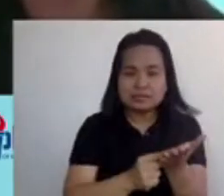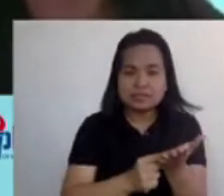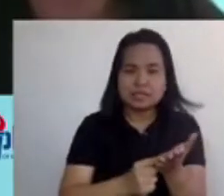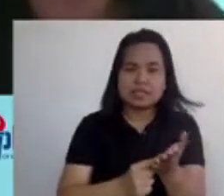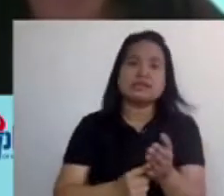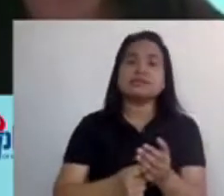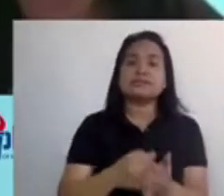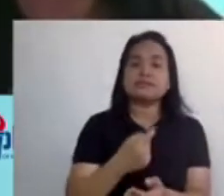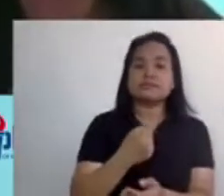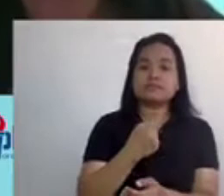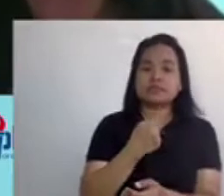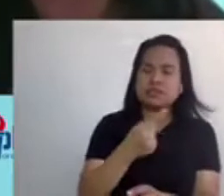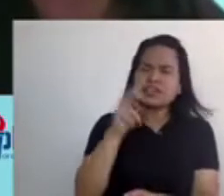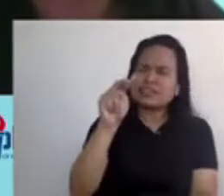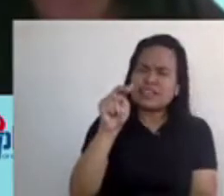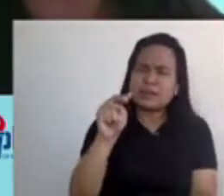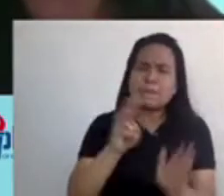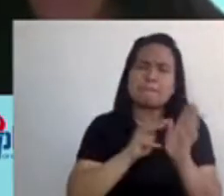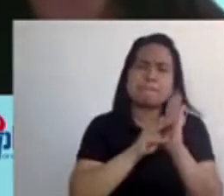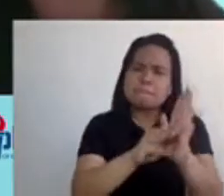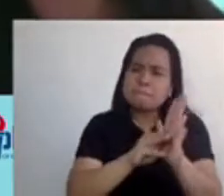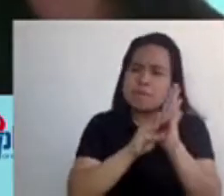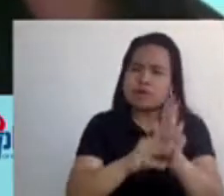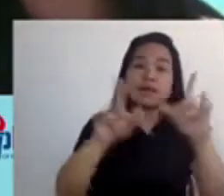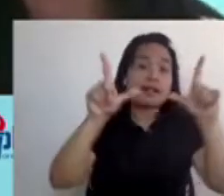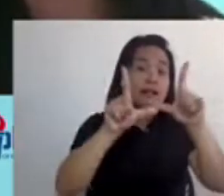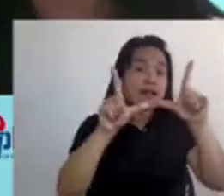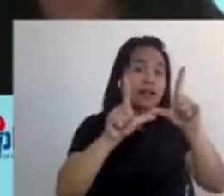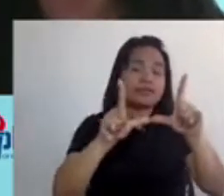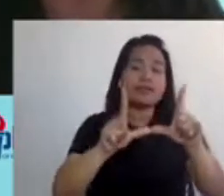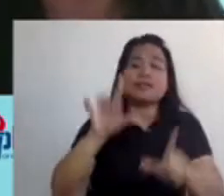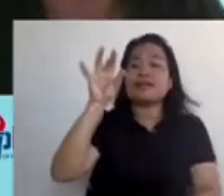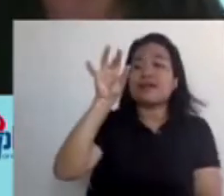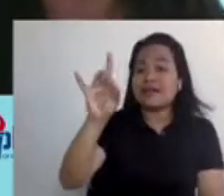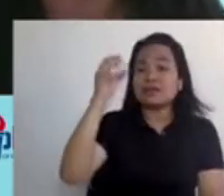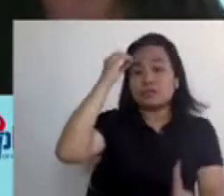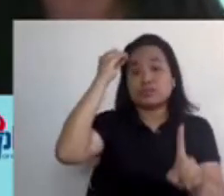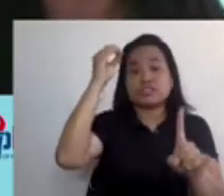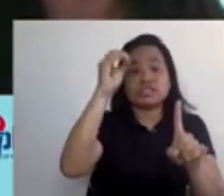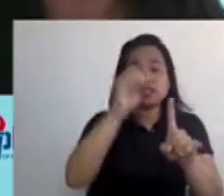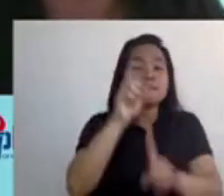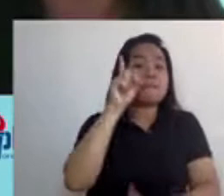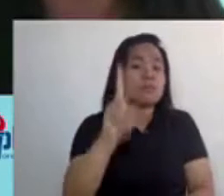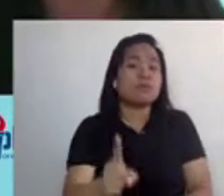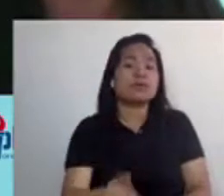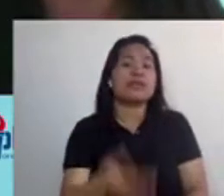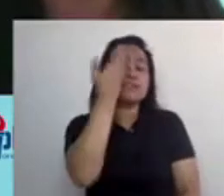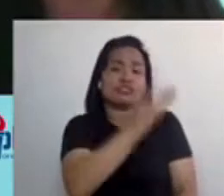to model a level 8 in objective 1 as shown in your COT.